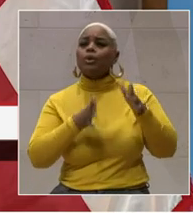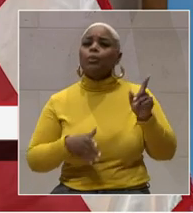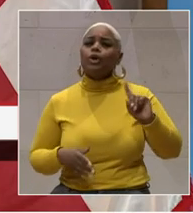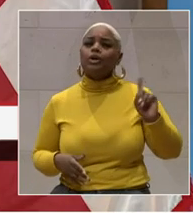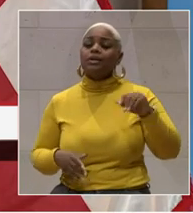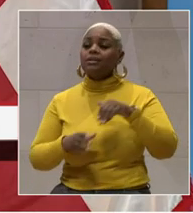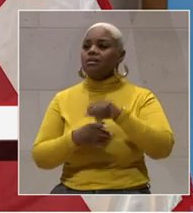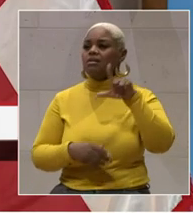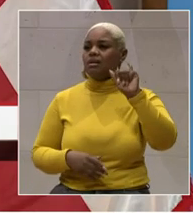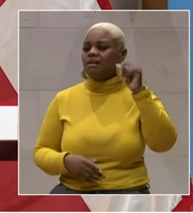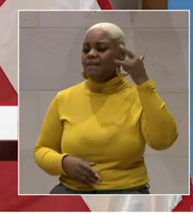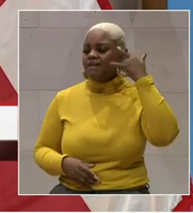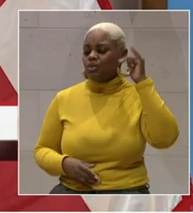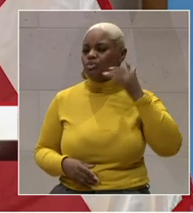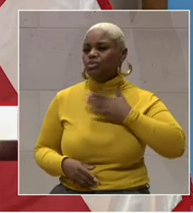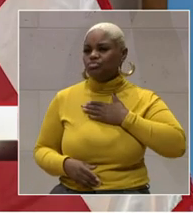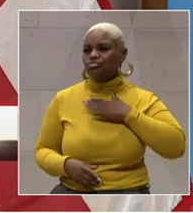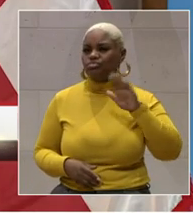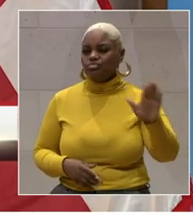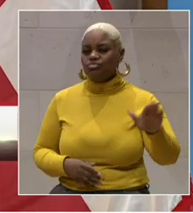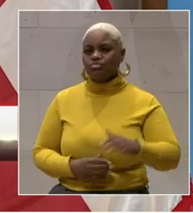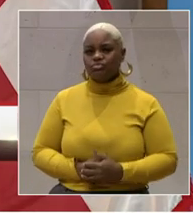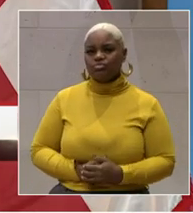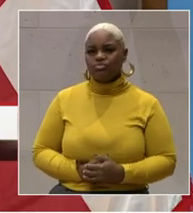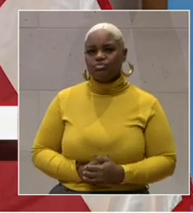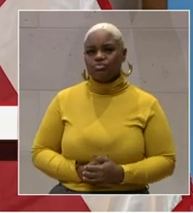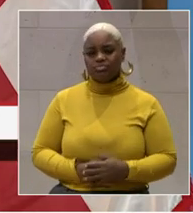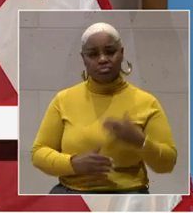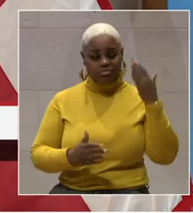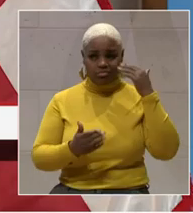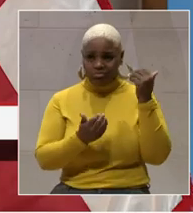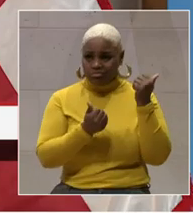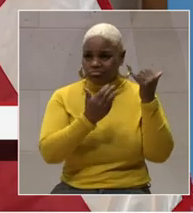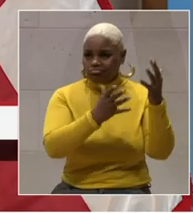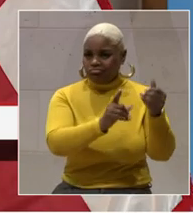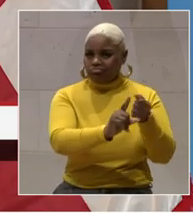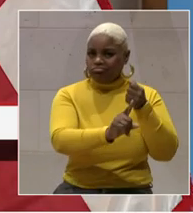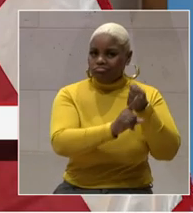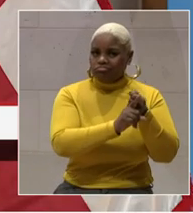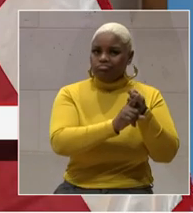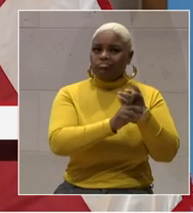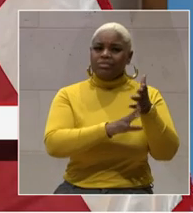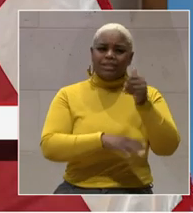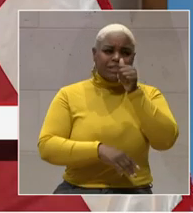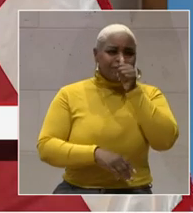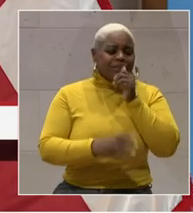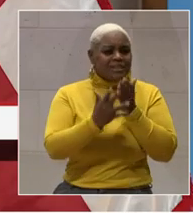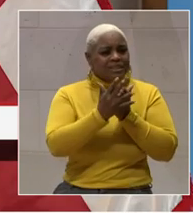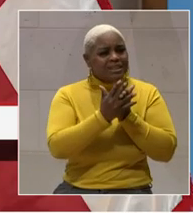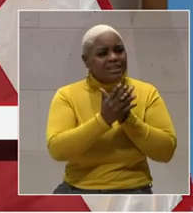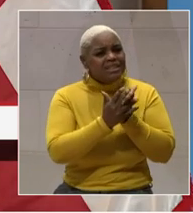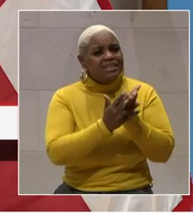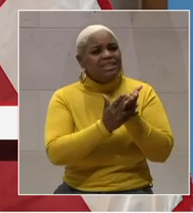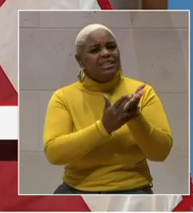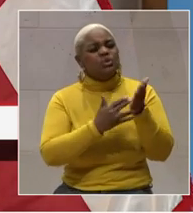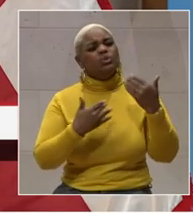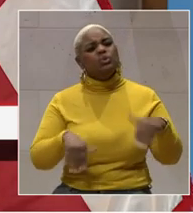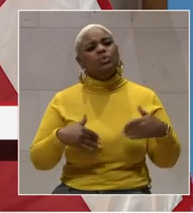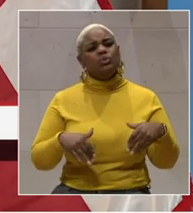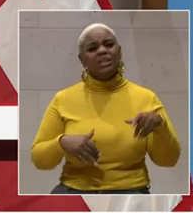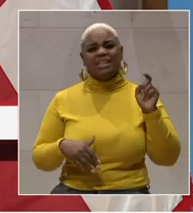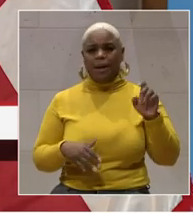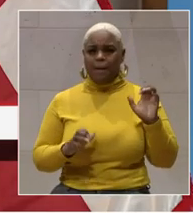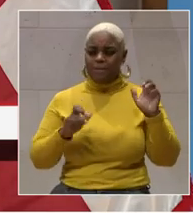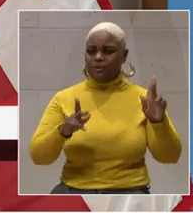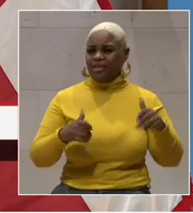as they battle wildfires and really get back to the lives that they